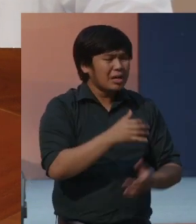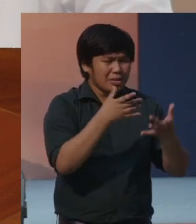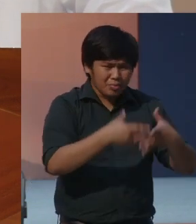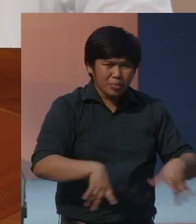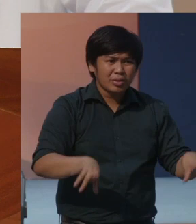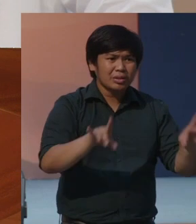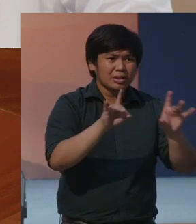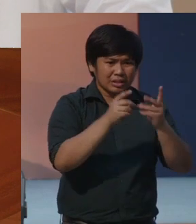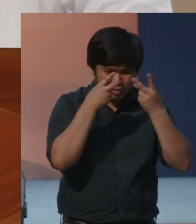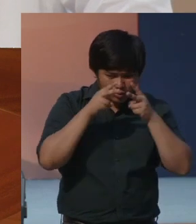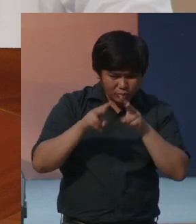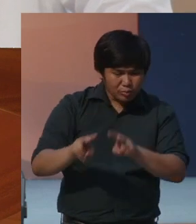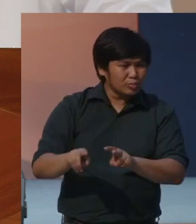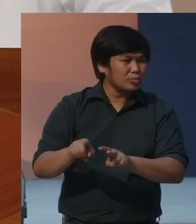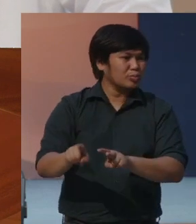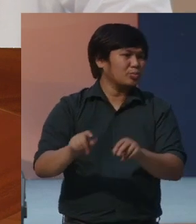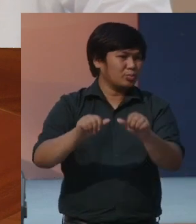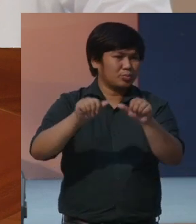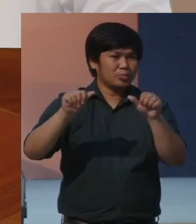yung reminder na yon?